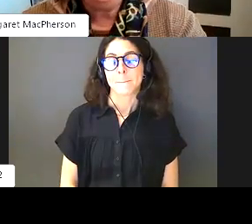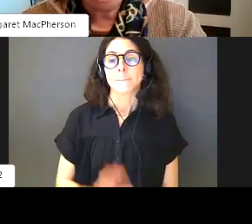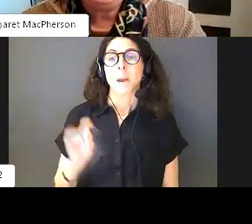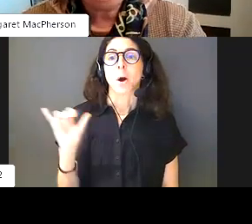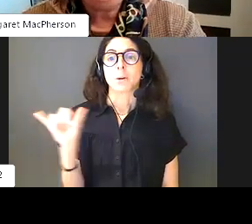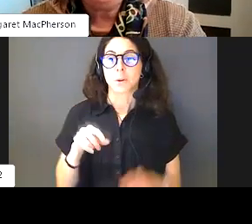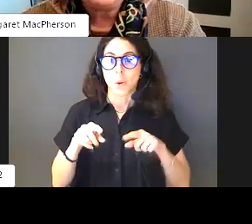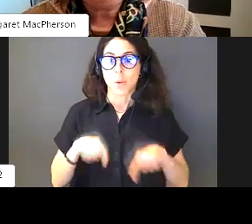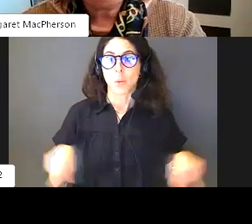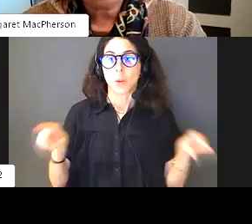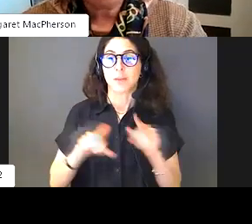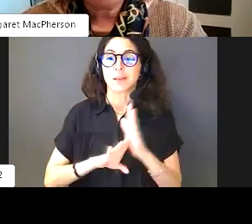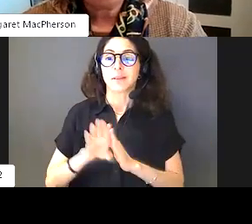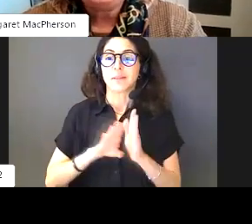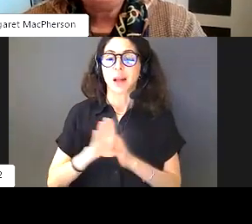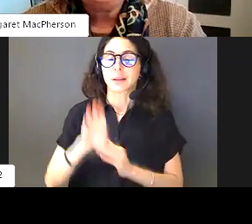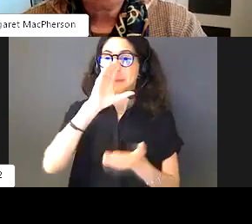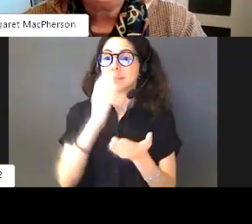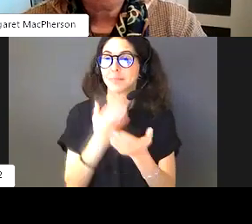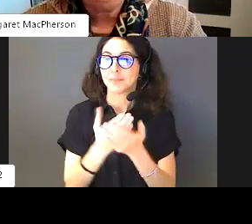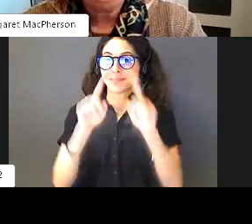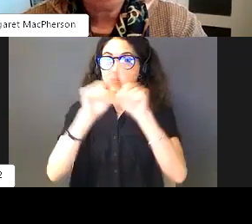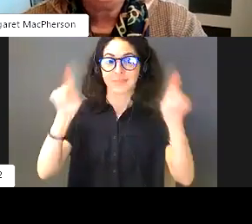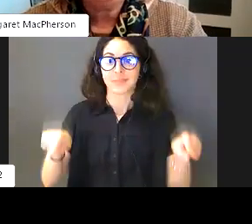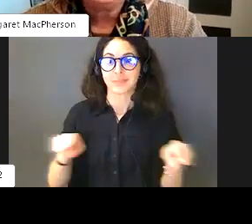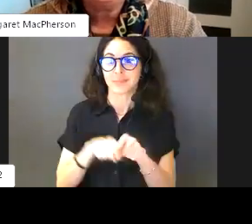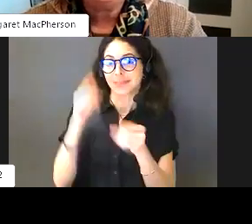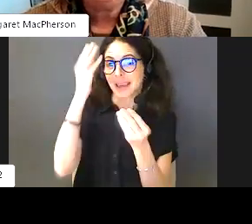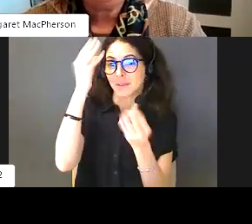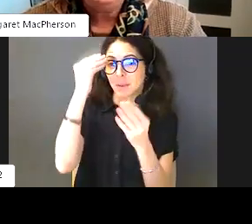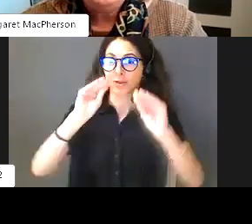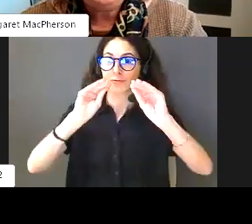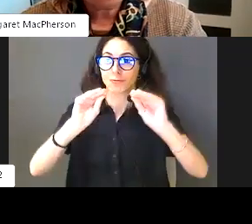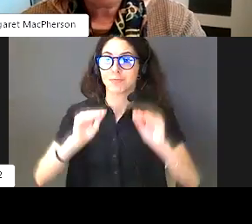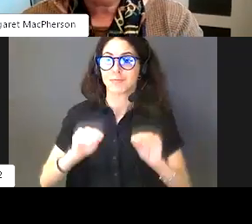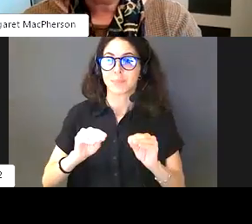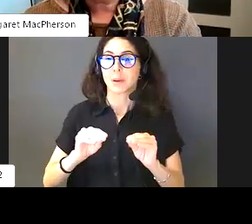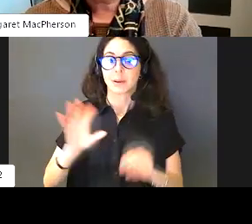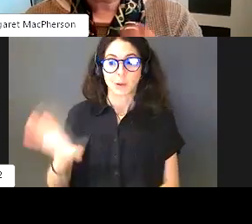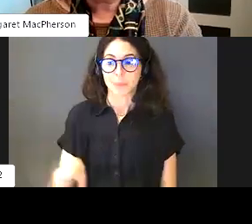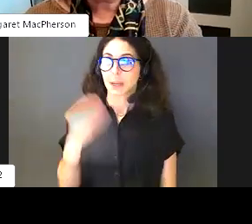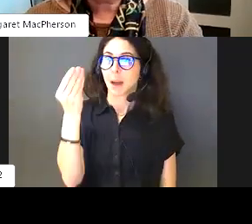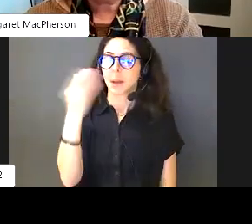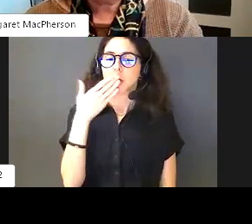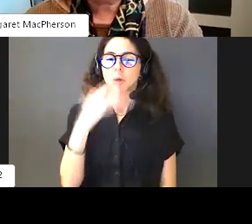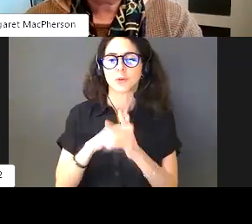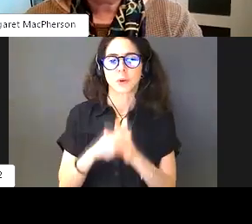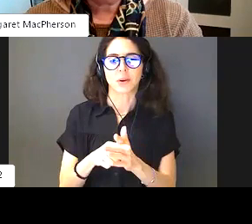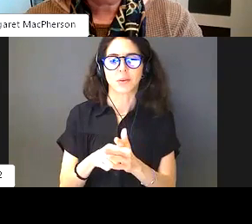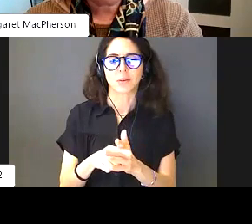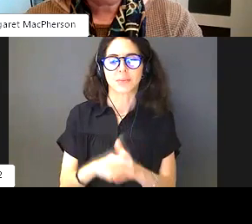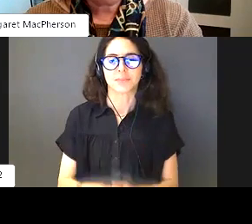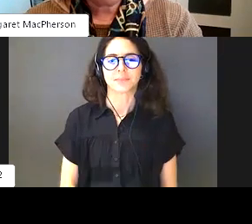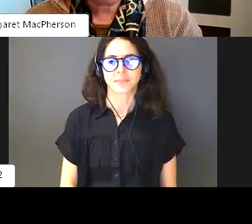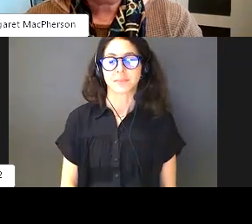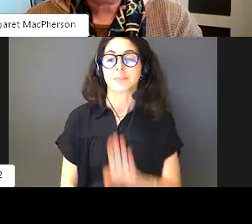creating an infographic that you can just pick up and start to use as part of this. And so it's double-sided so that